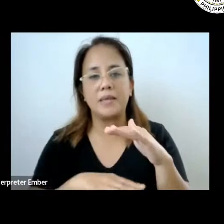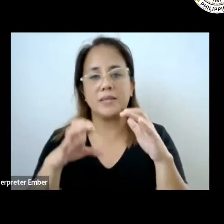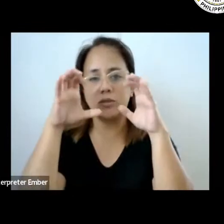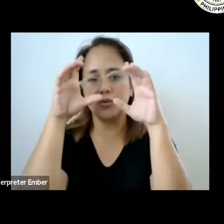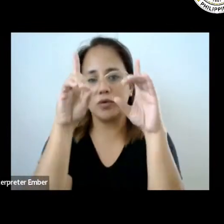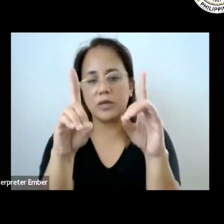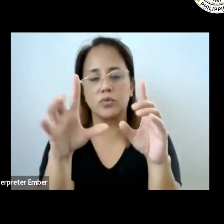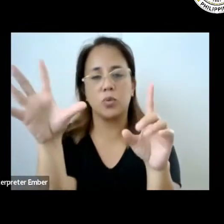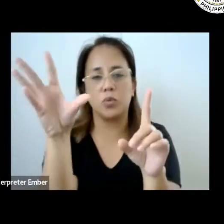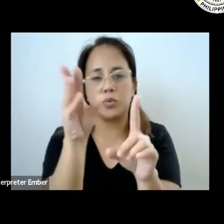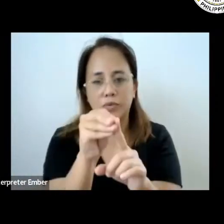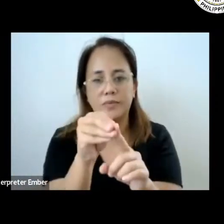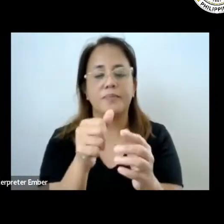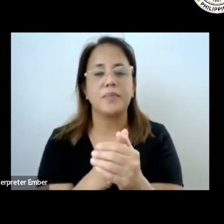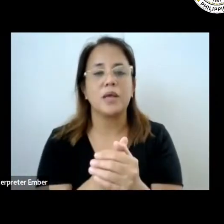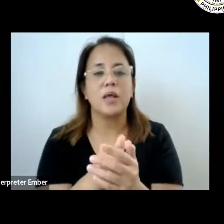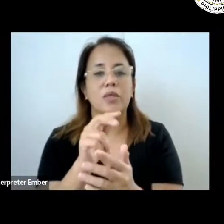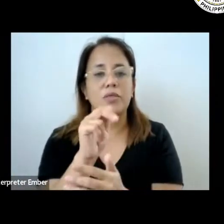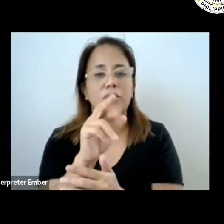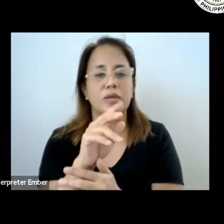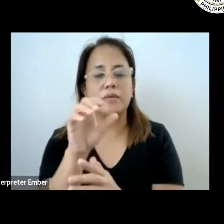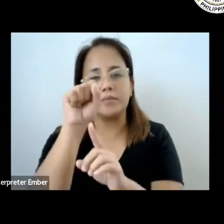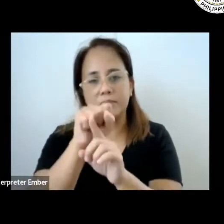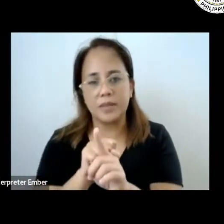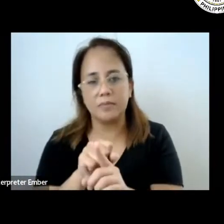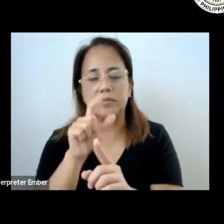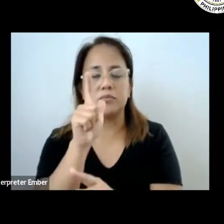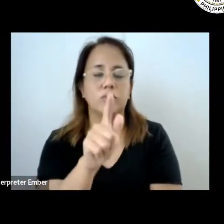and Culture, 13th of September